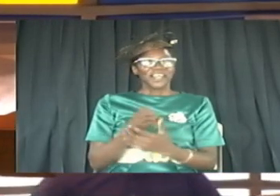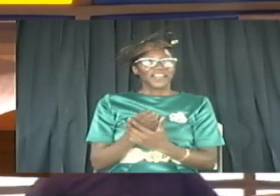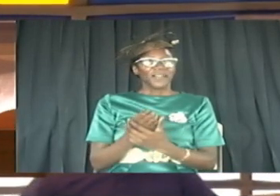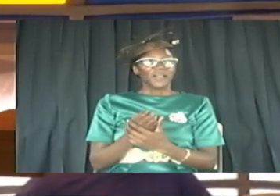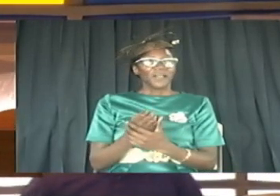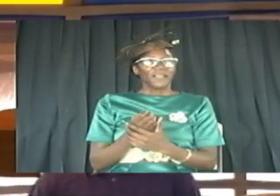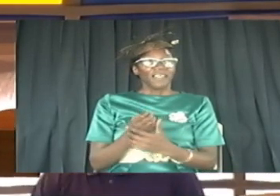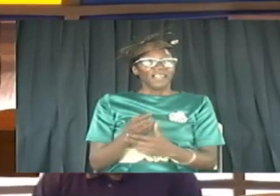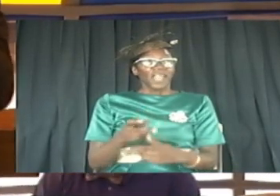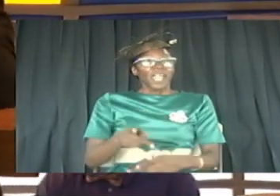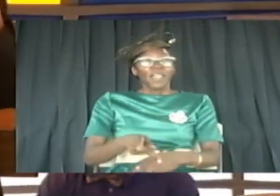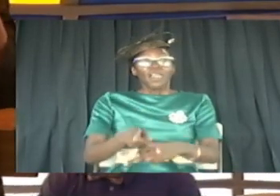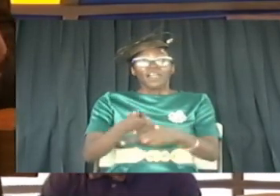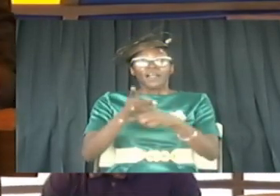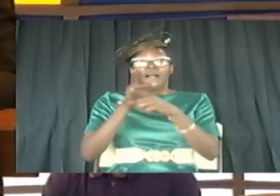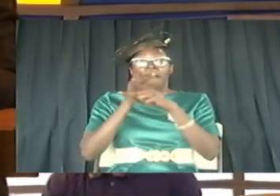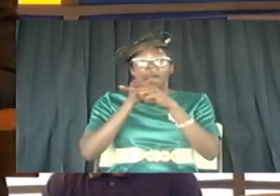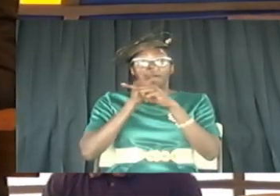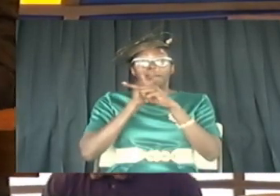purposely,